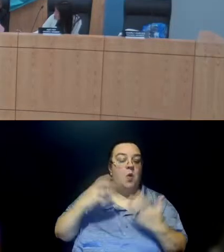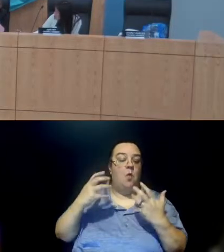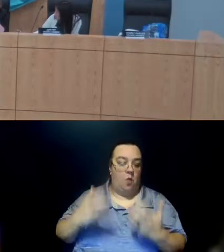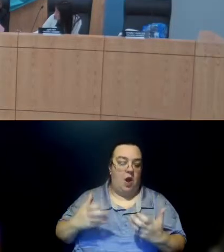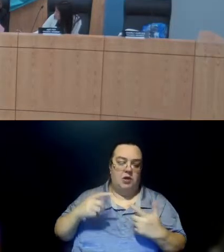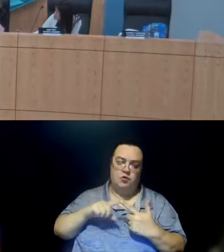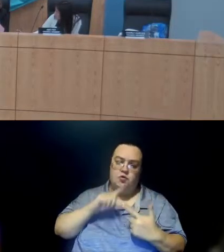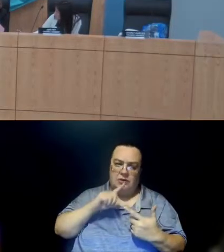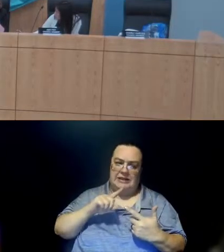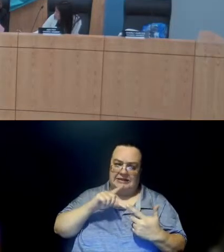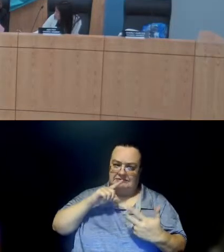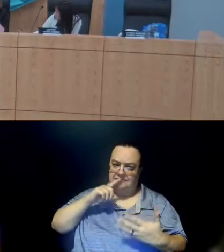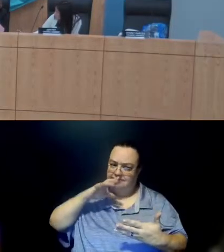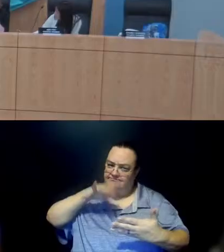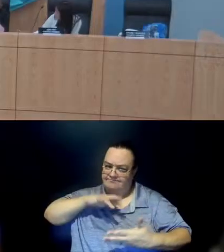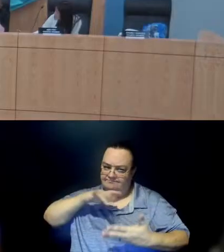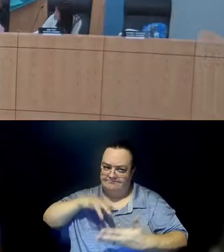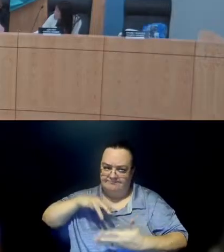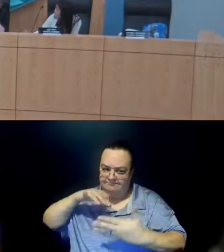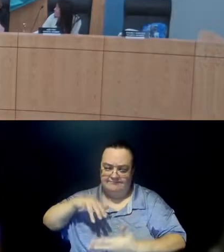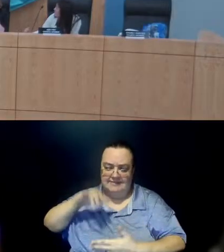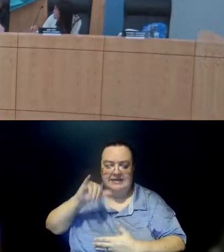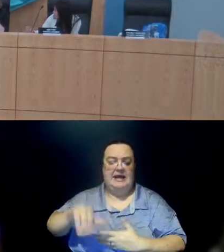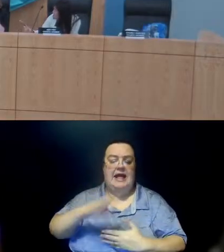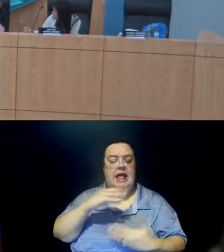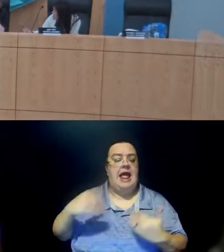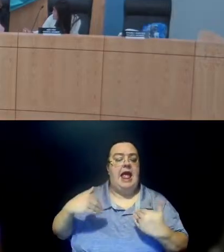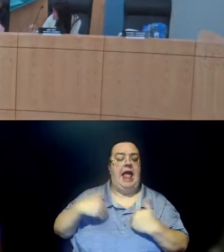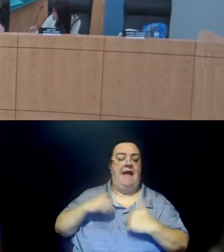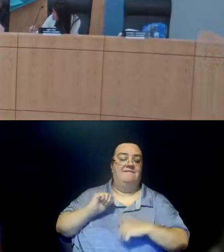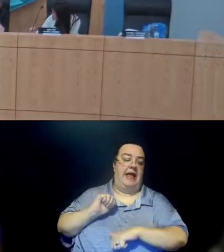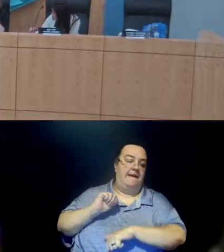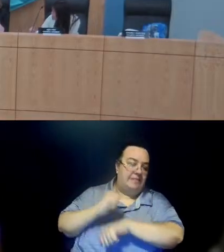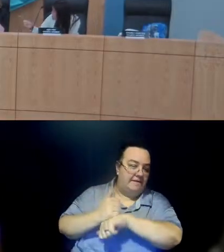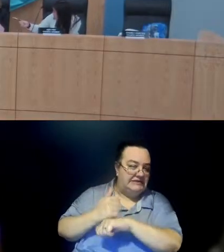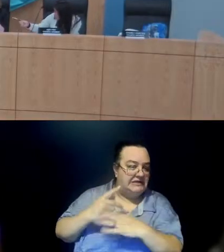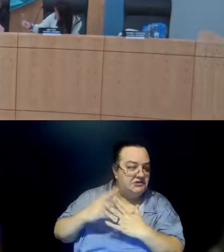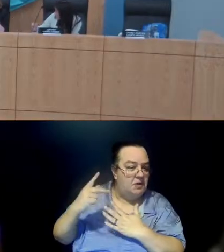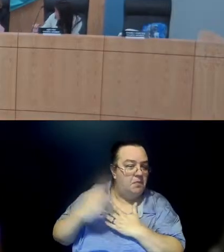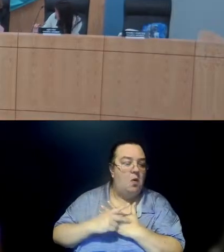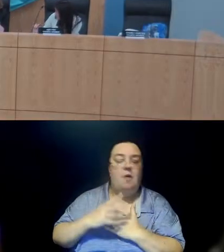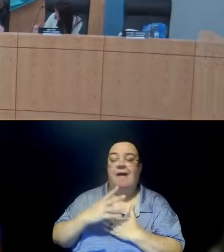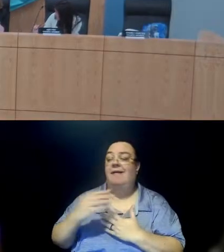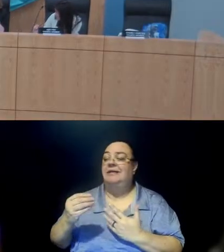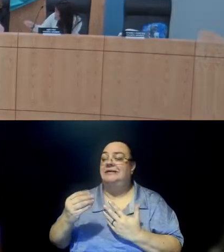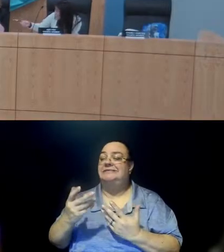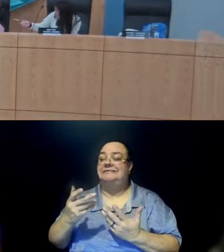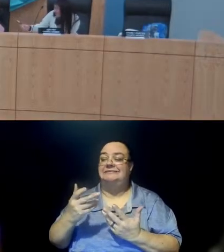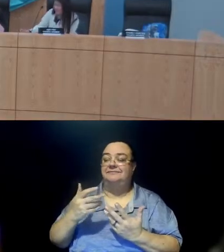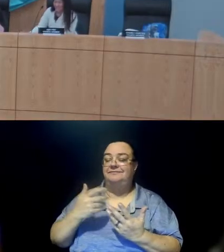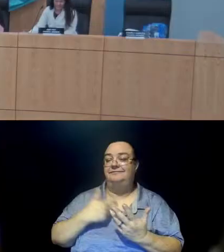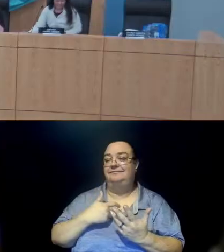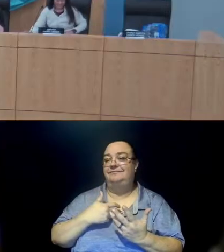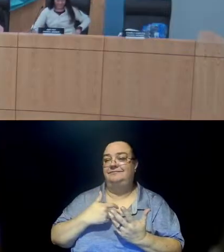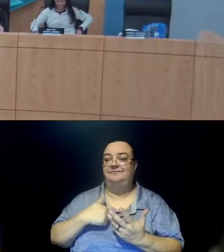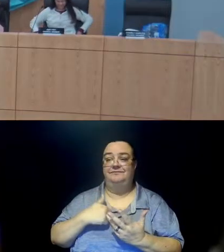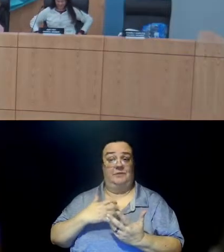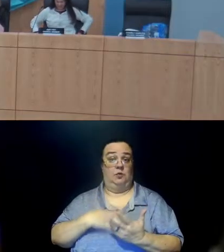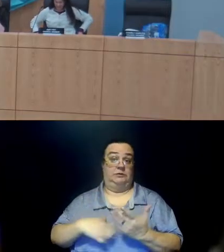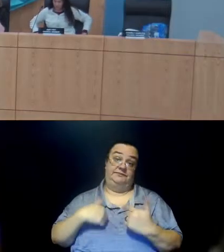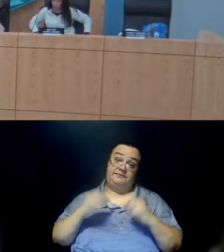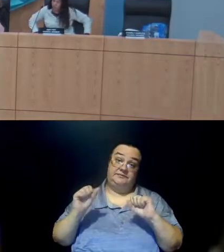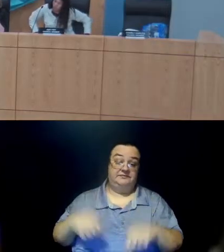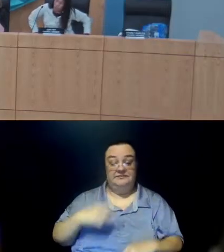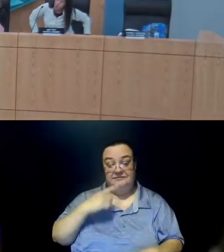this and have an implementation program. And I don't, Right. I wish I could say, let's snap